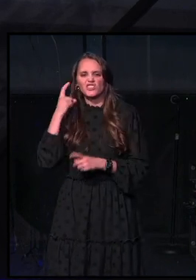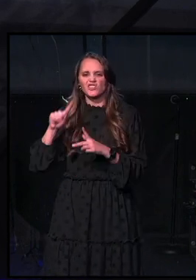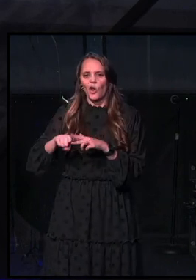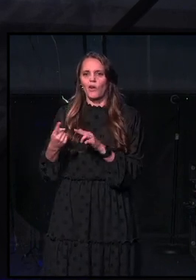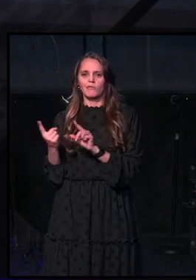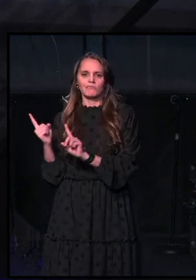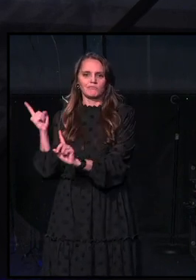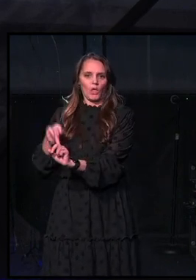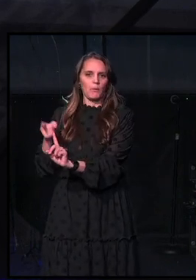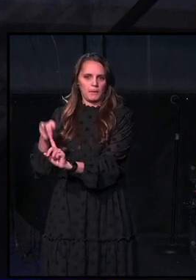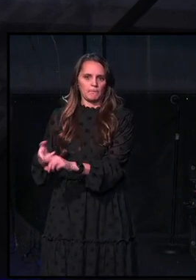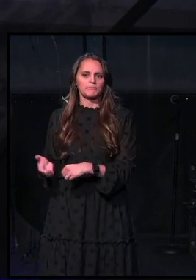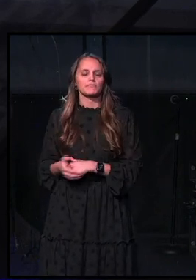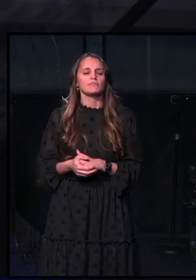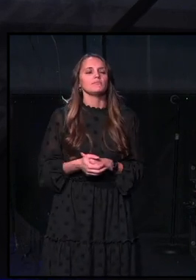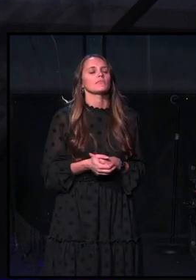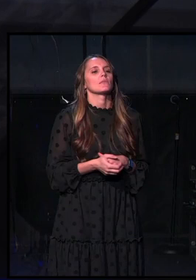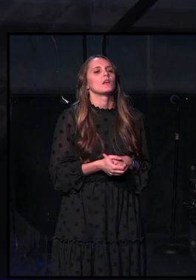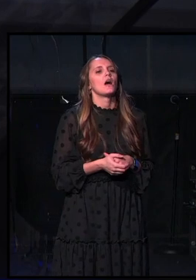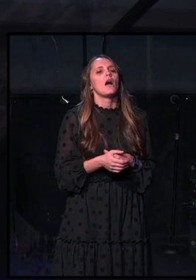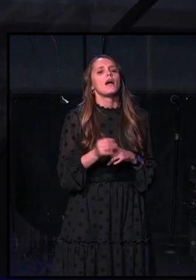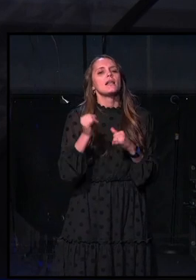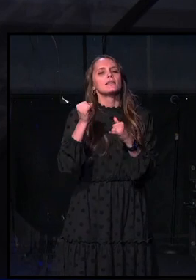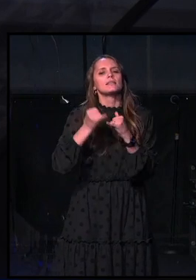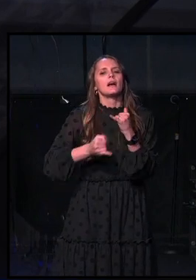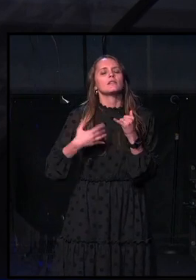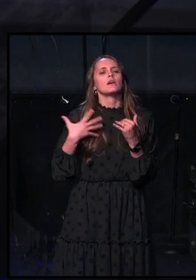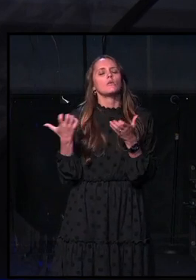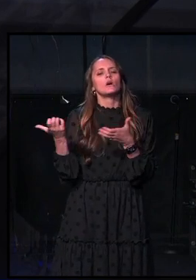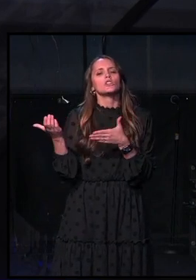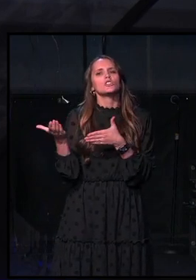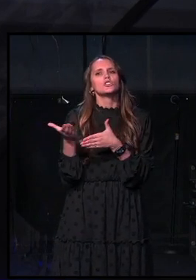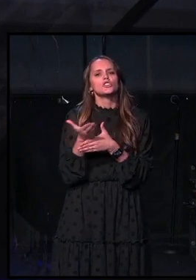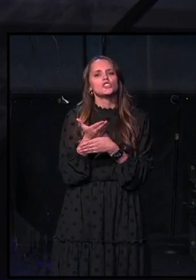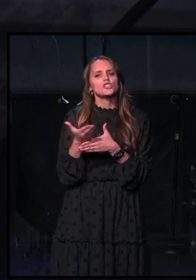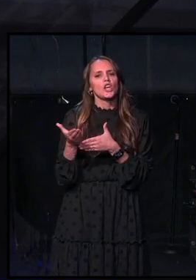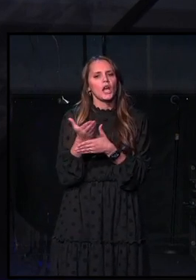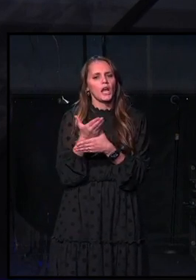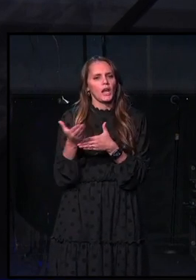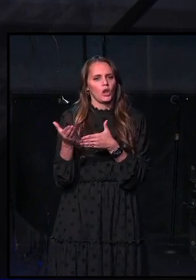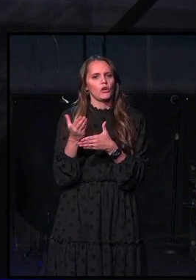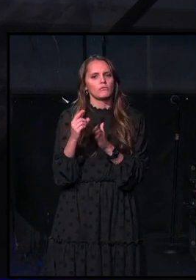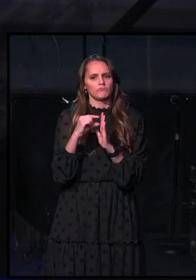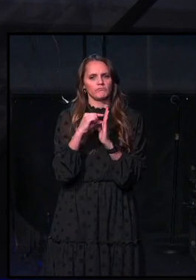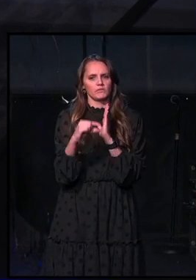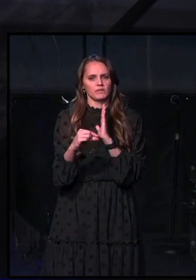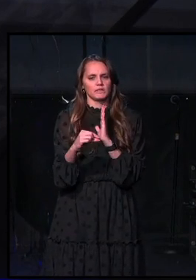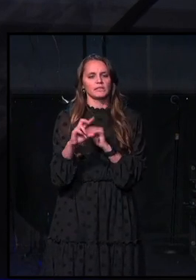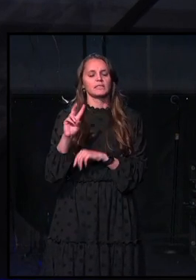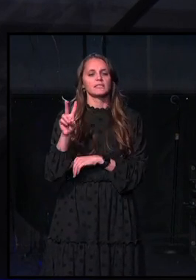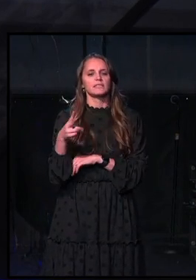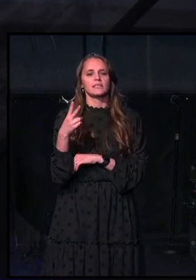lastly, I just wanted to share a scripture with you. This is from